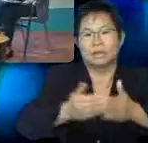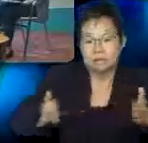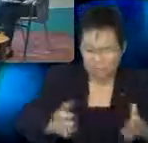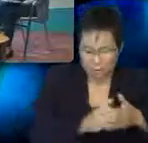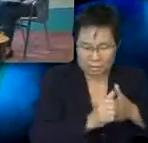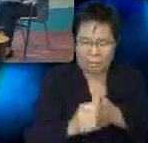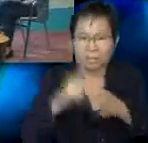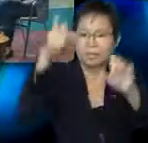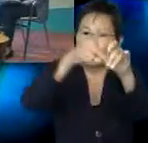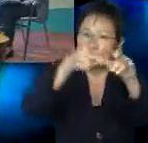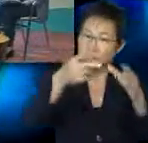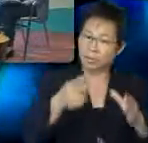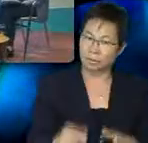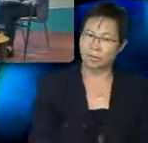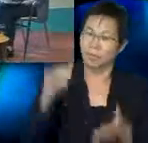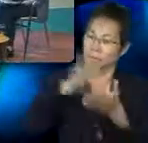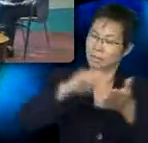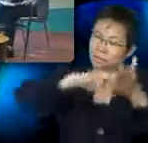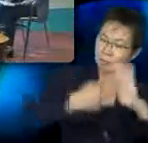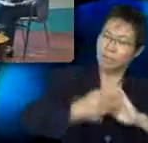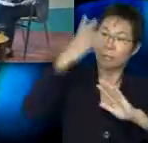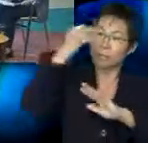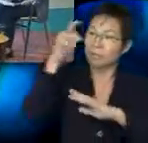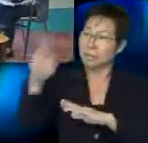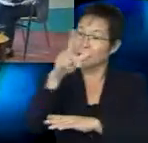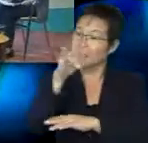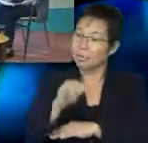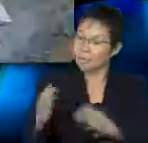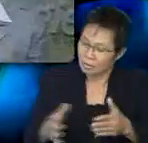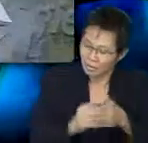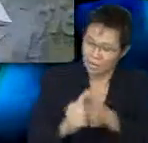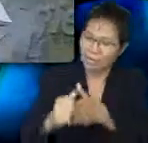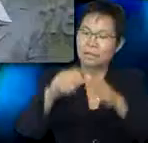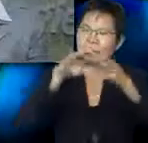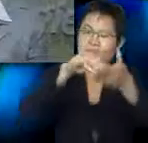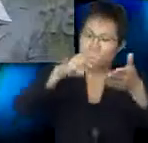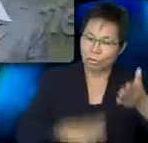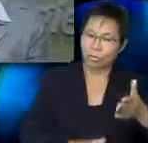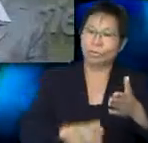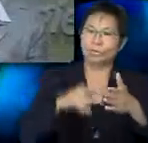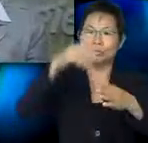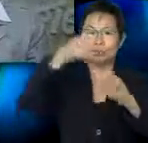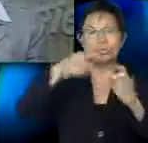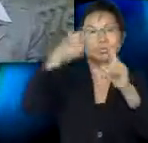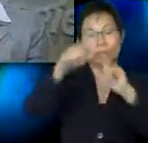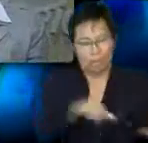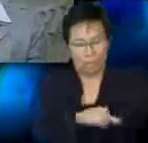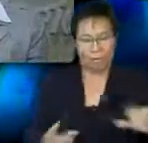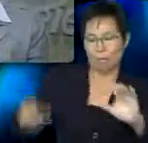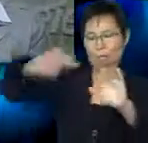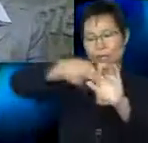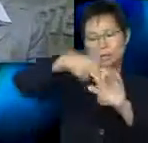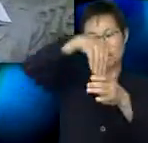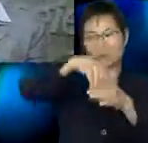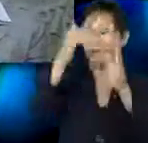guided participation. Now that means that Mr. Lim guides his students to actively